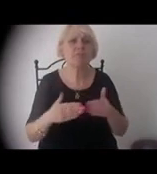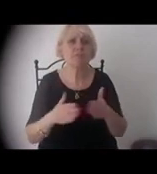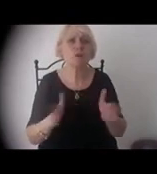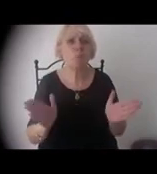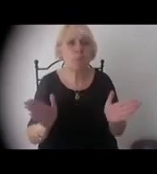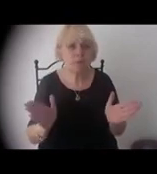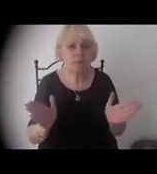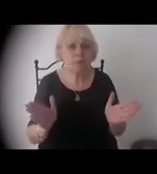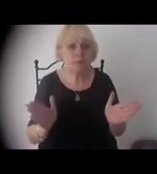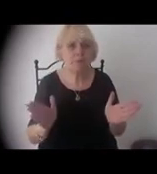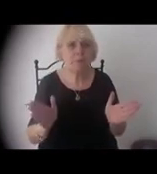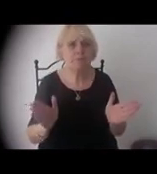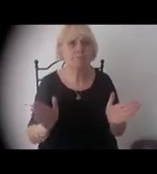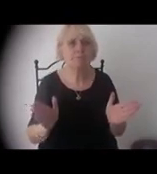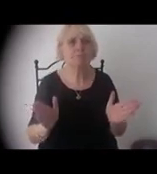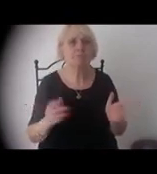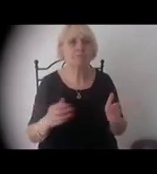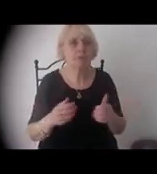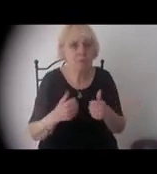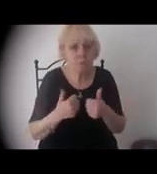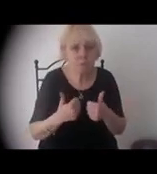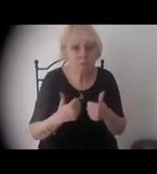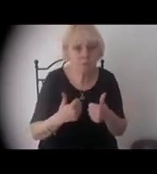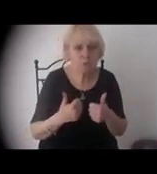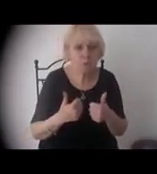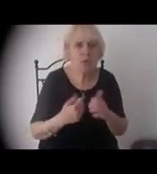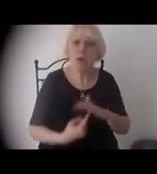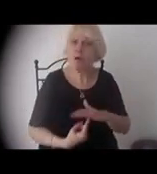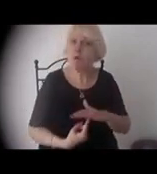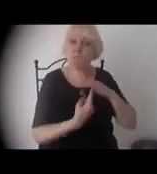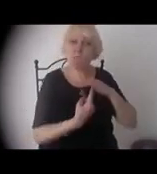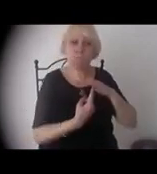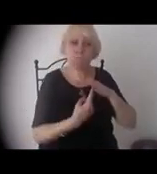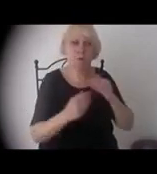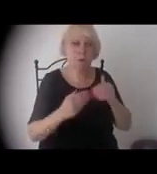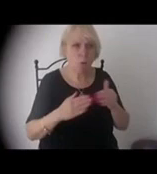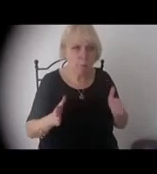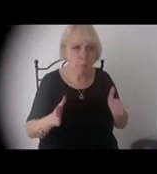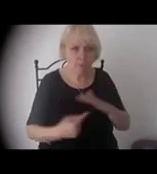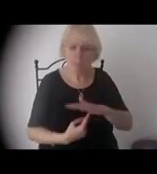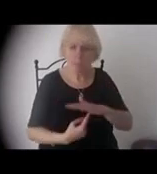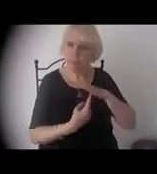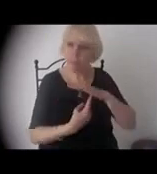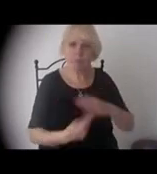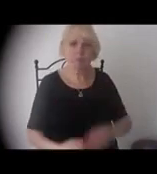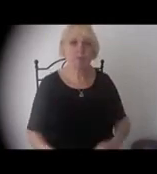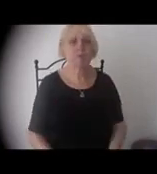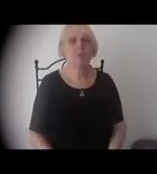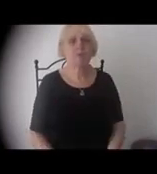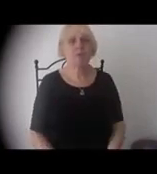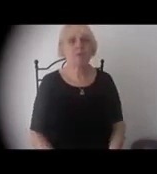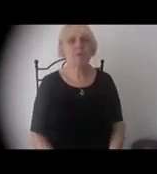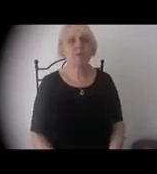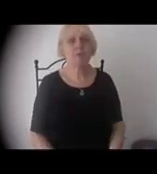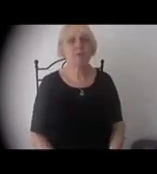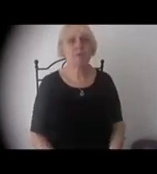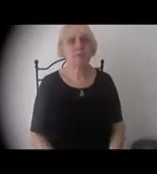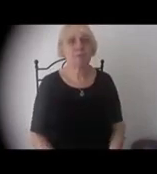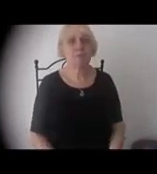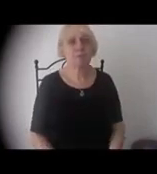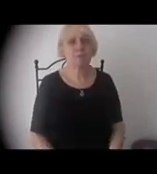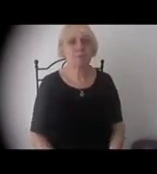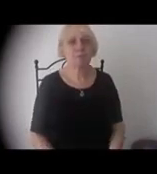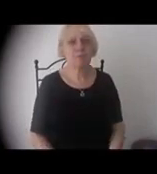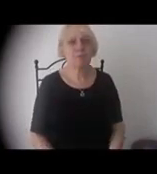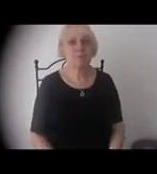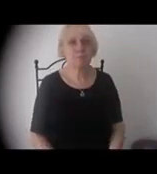in a modified form has just been really important for us, actually. So we've, I